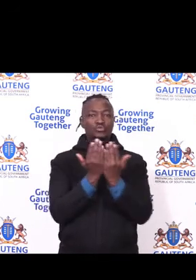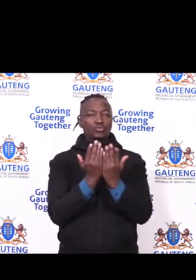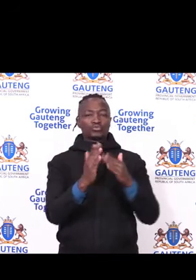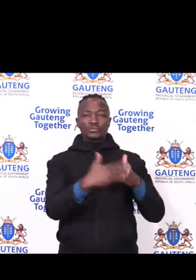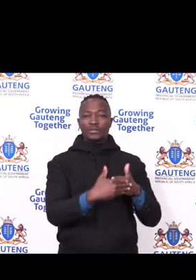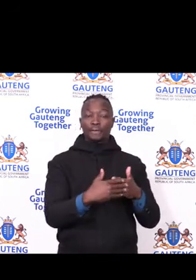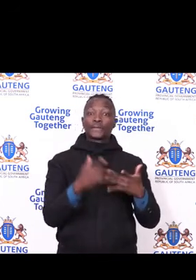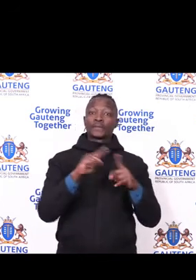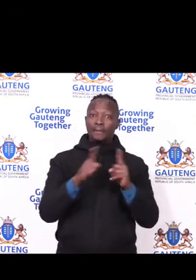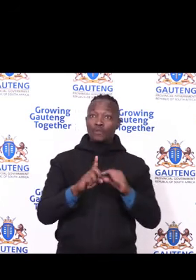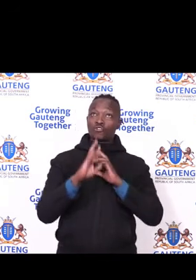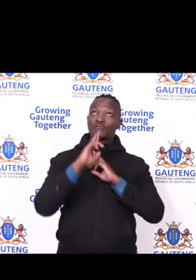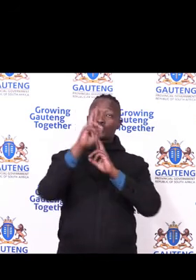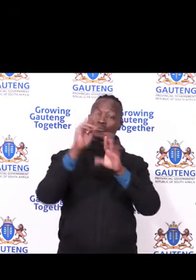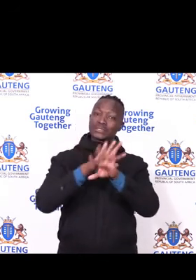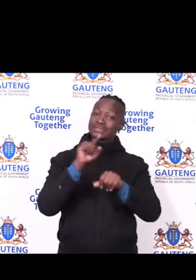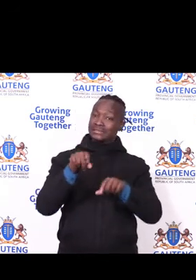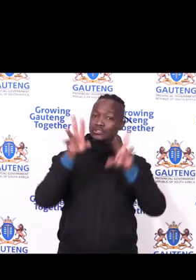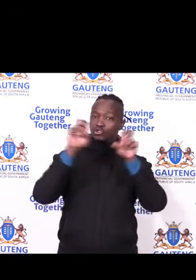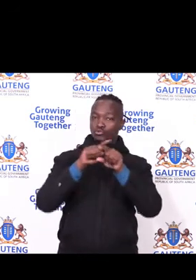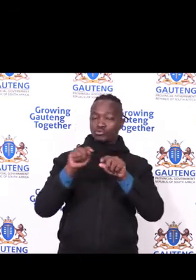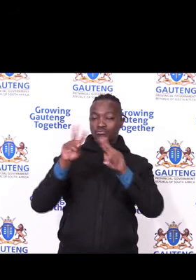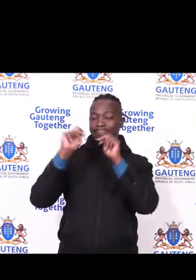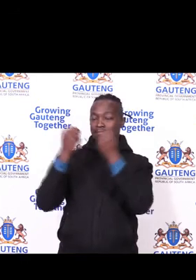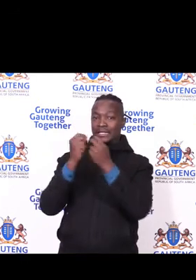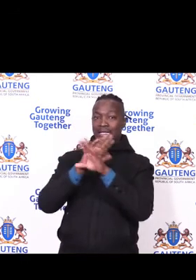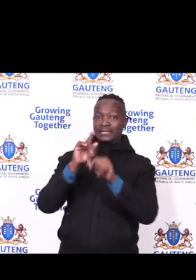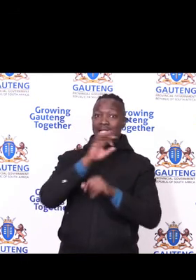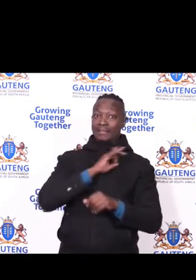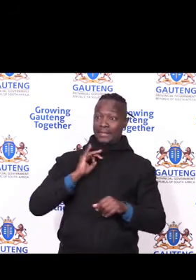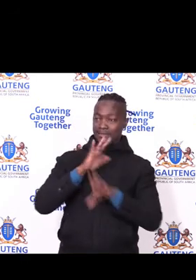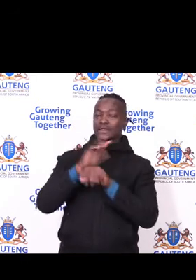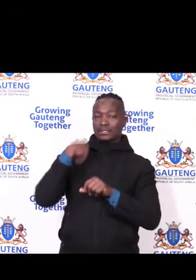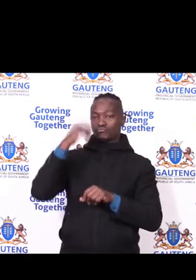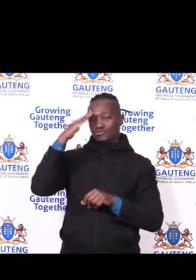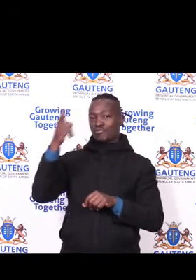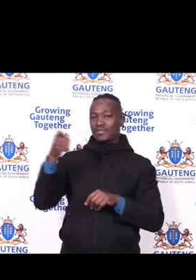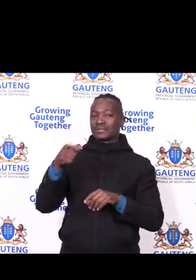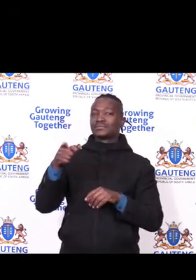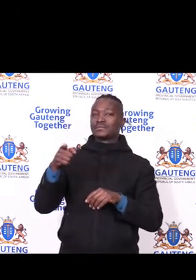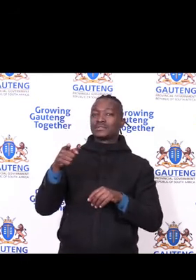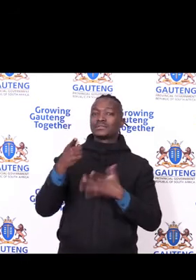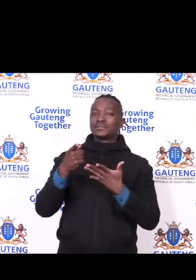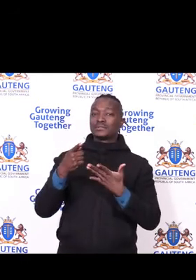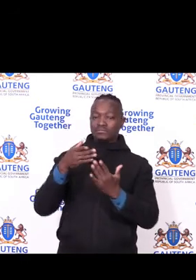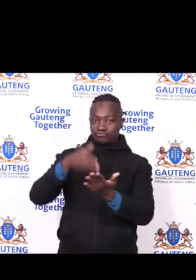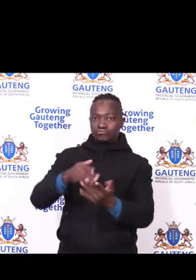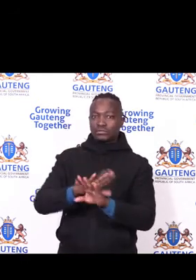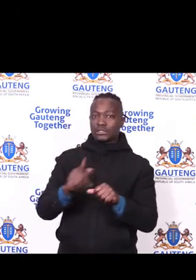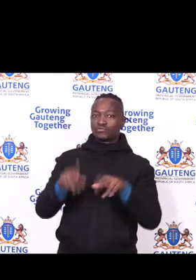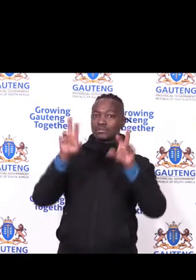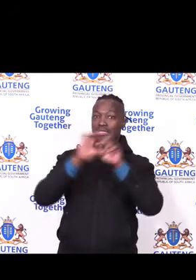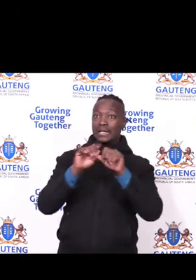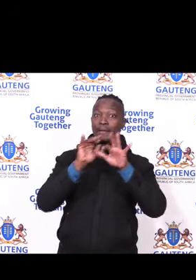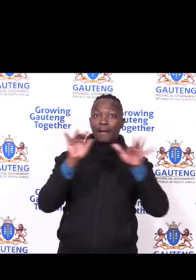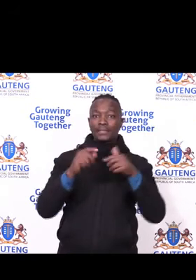reported this matter to the national minister. I know the national minister is attending to this matter, and a public statement will be